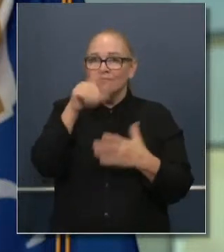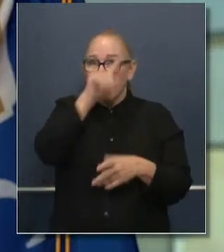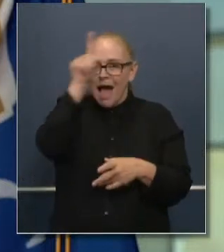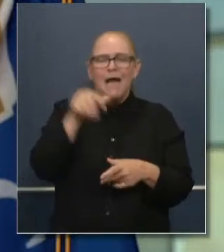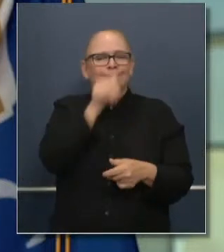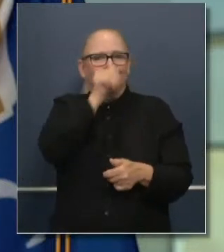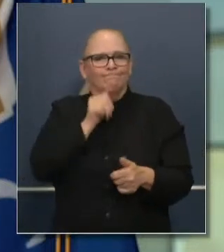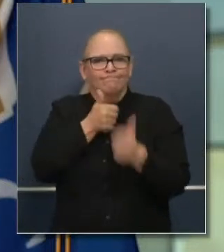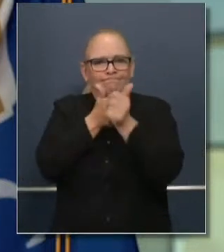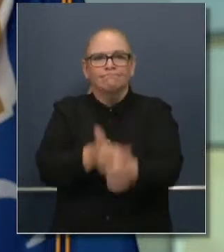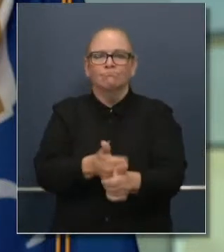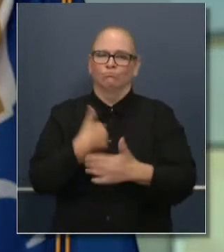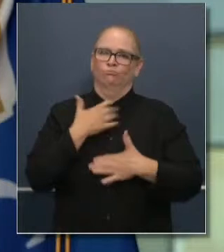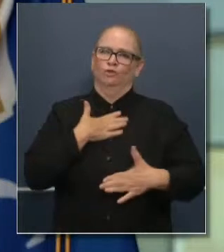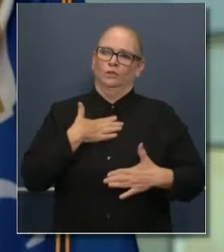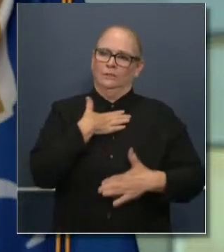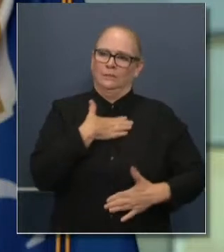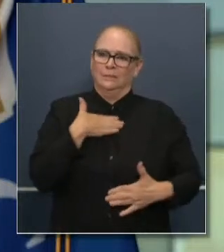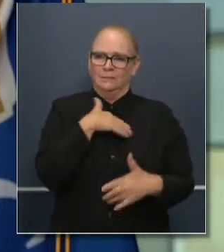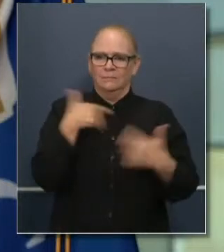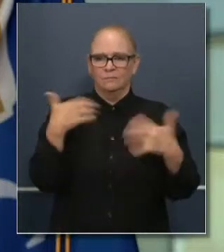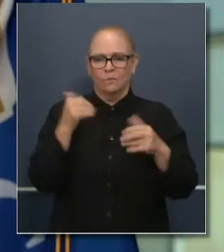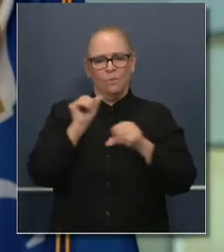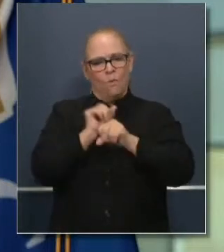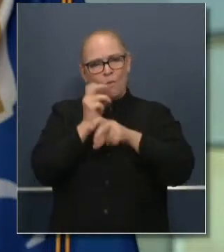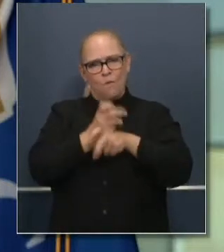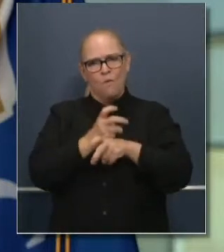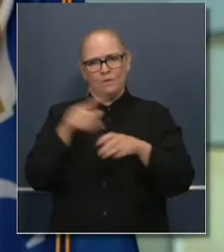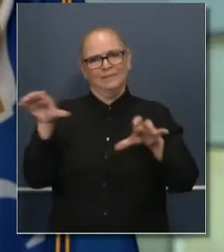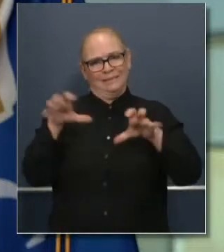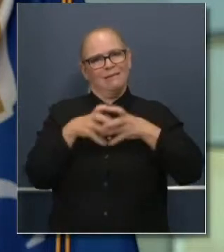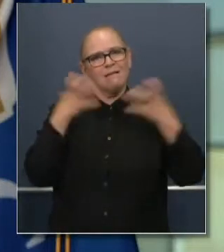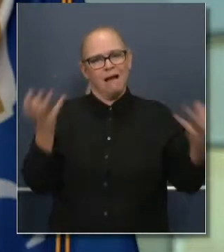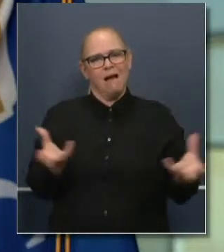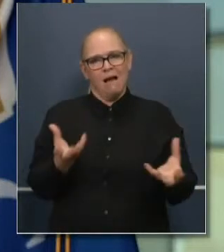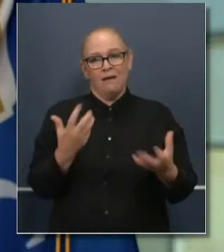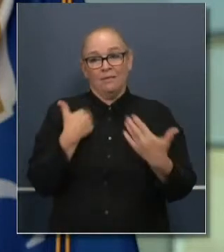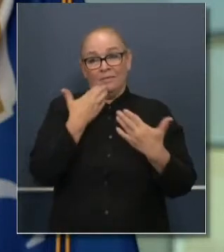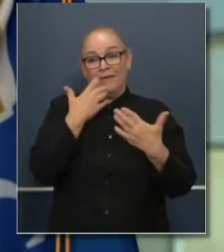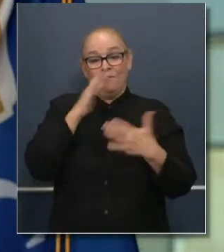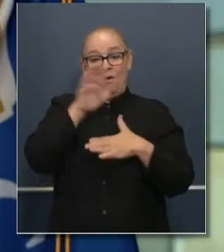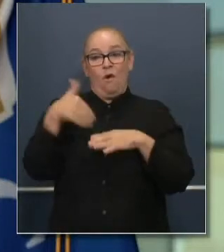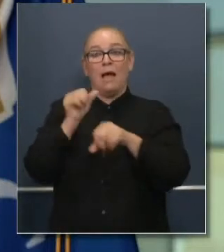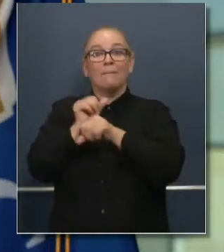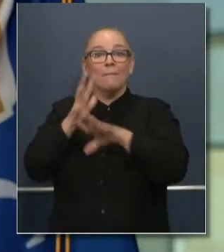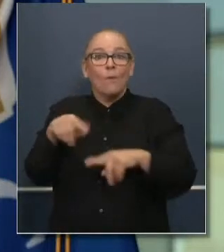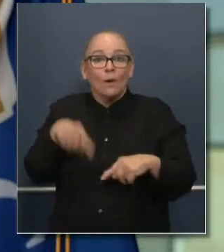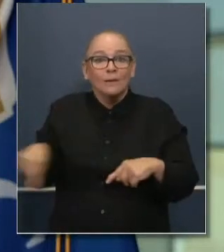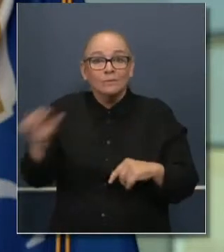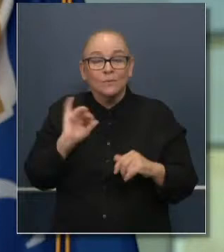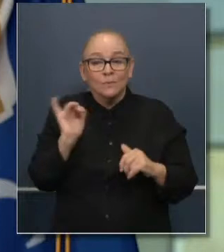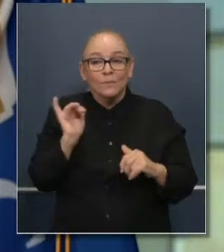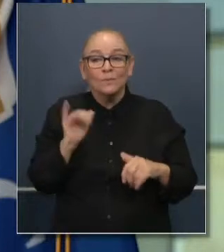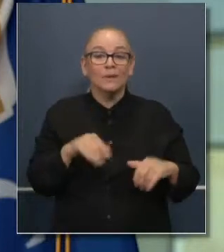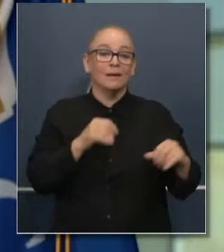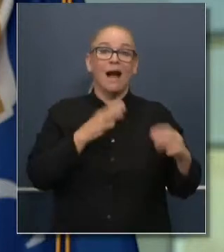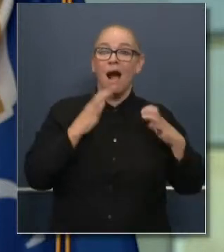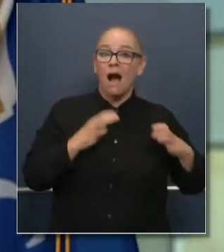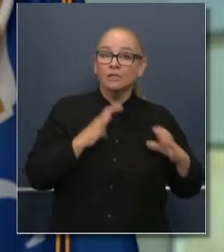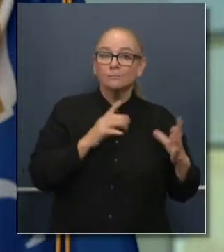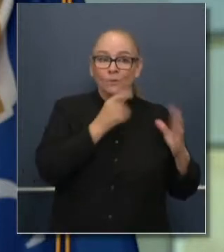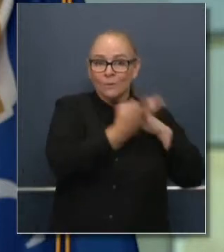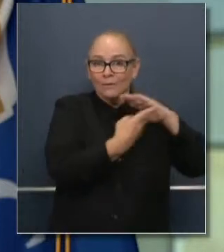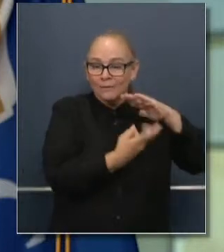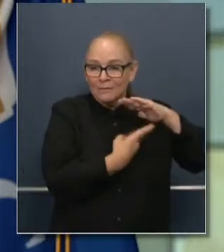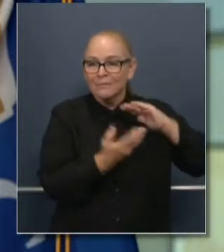that are represented in that respect, and to all of the employees and customers that are doing their best